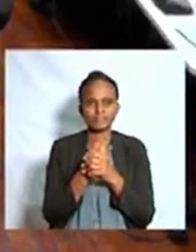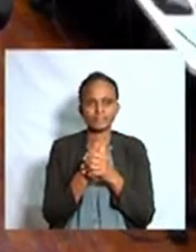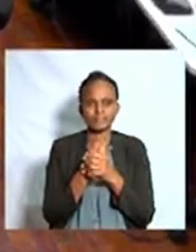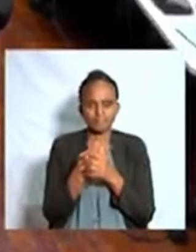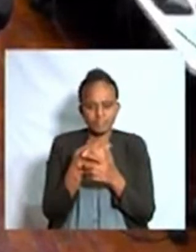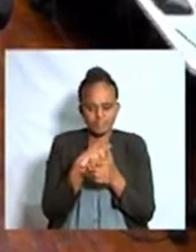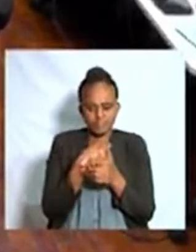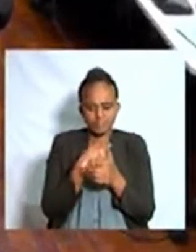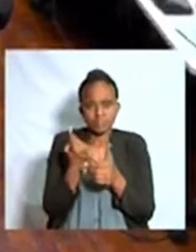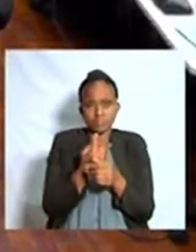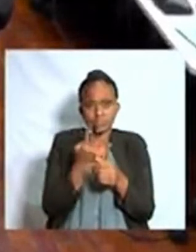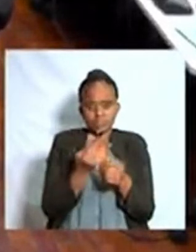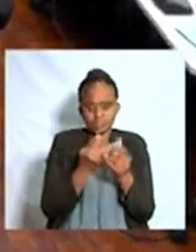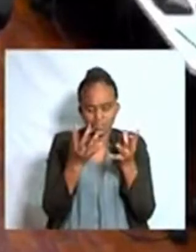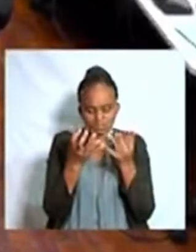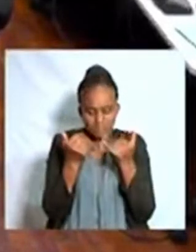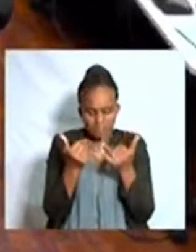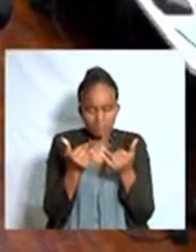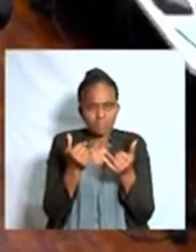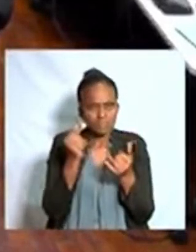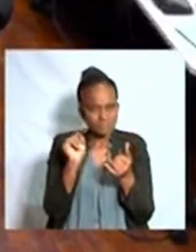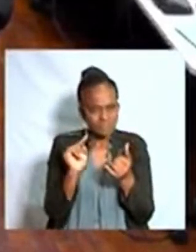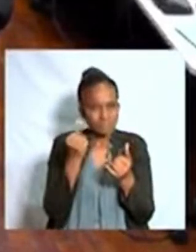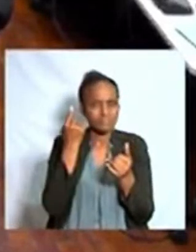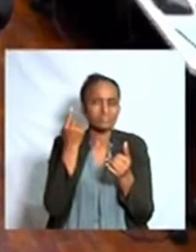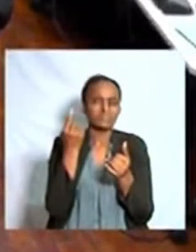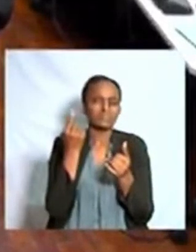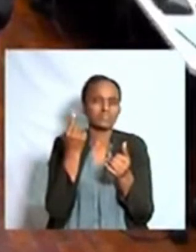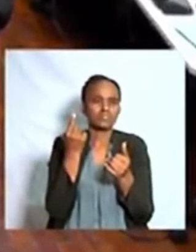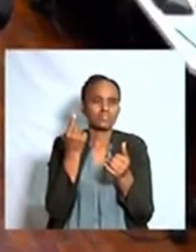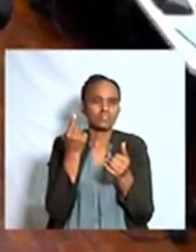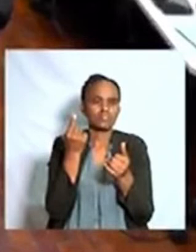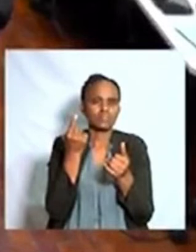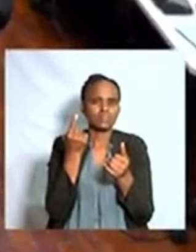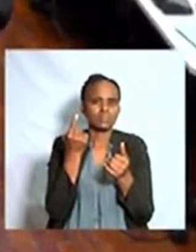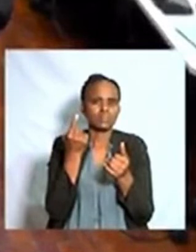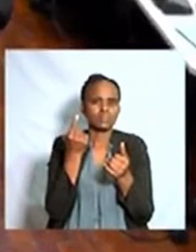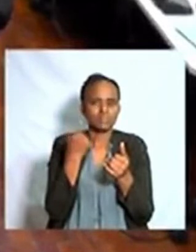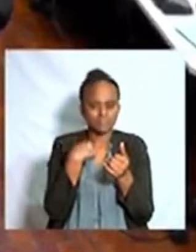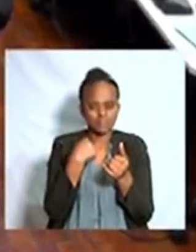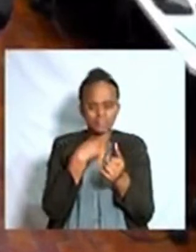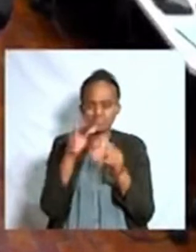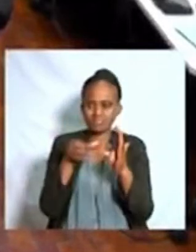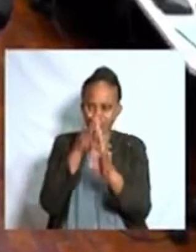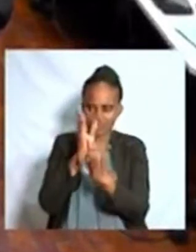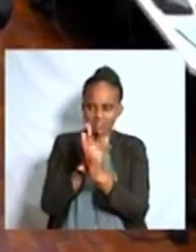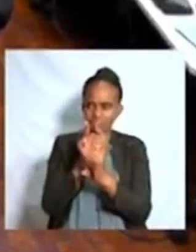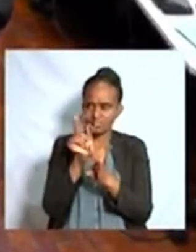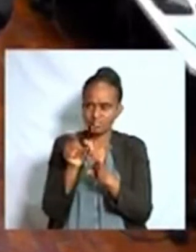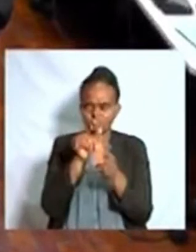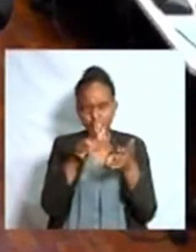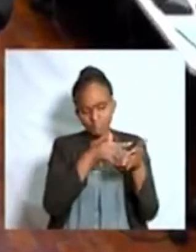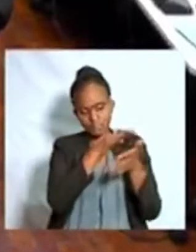I want to first, I refer you to the schedule